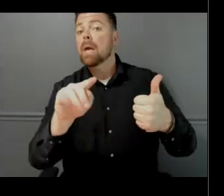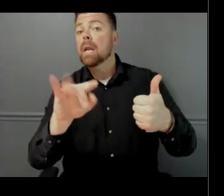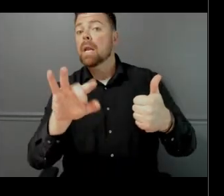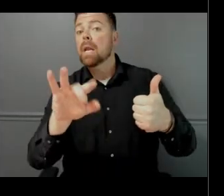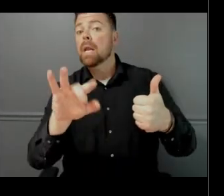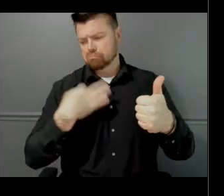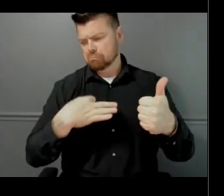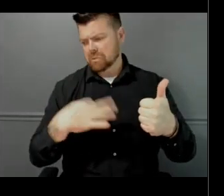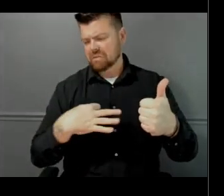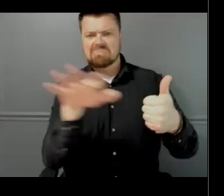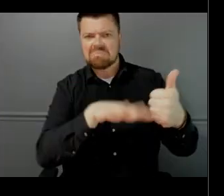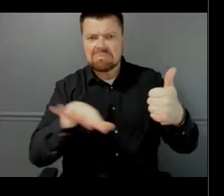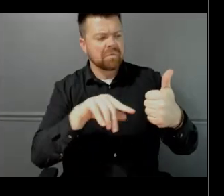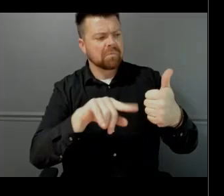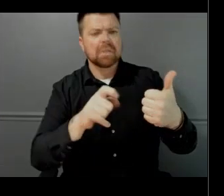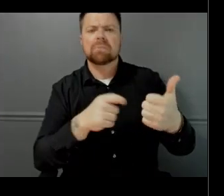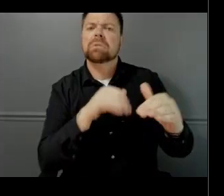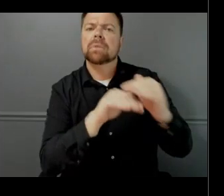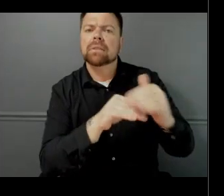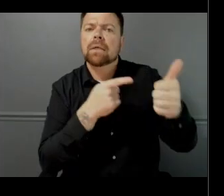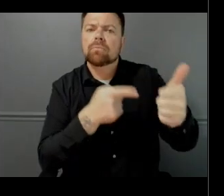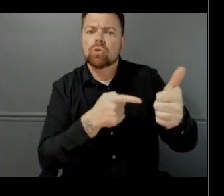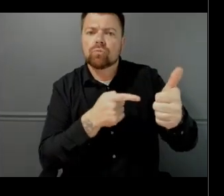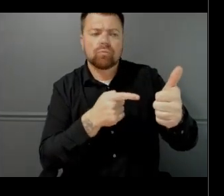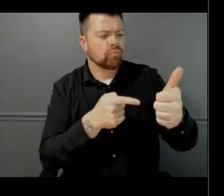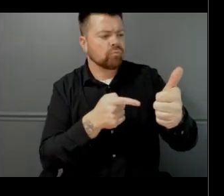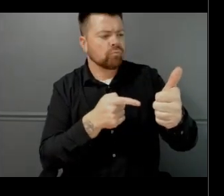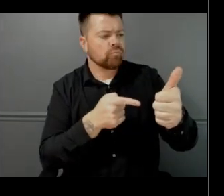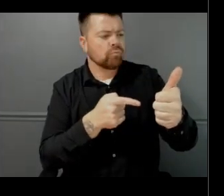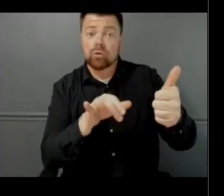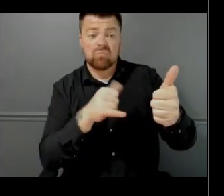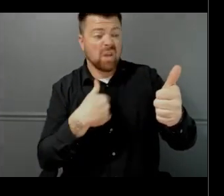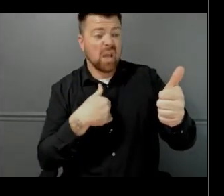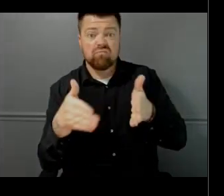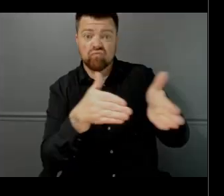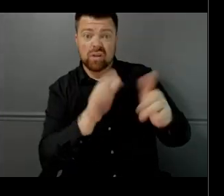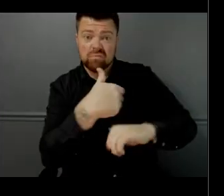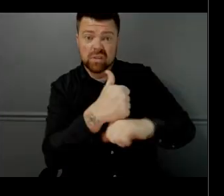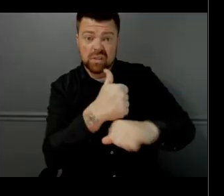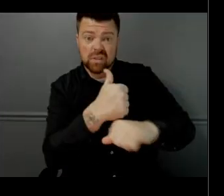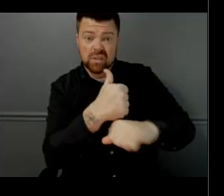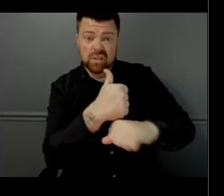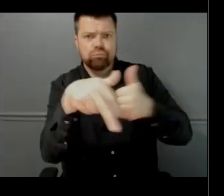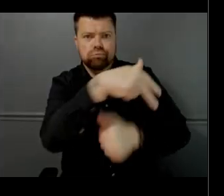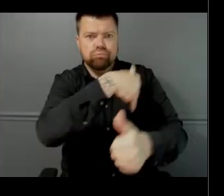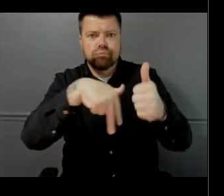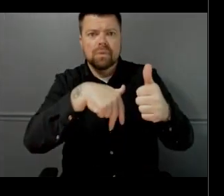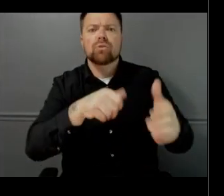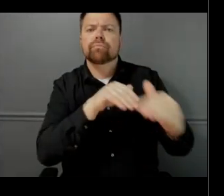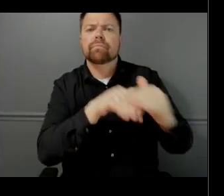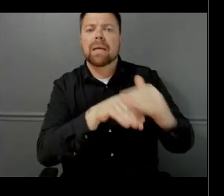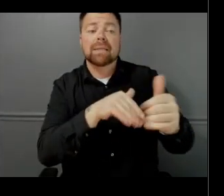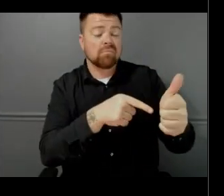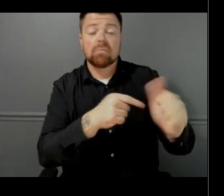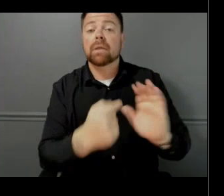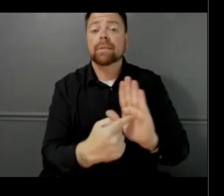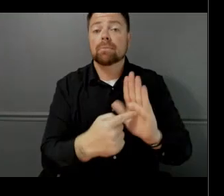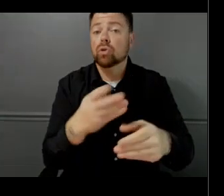areas must be accessible and on an accessible route. Examples include, but are not limited to,